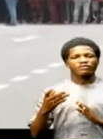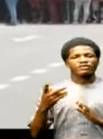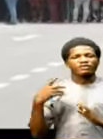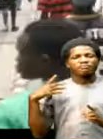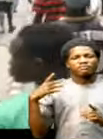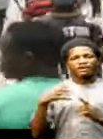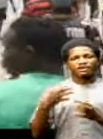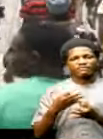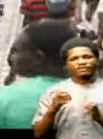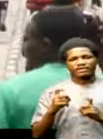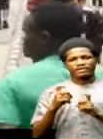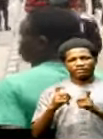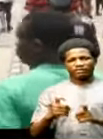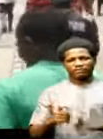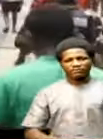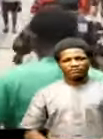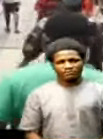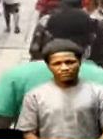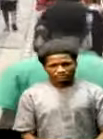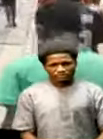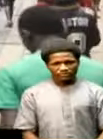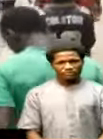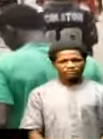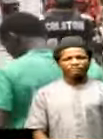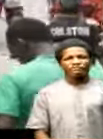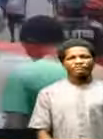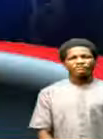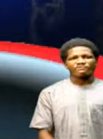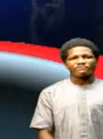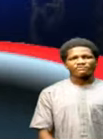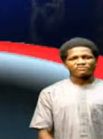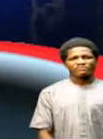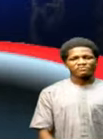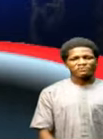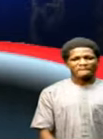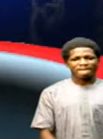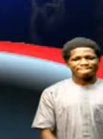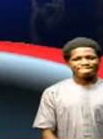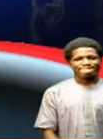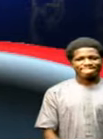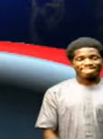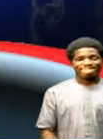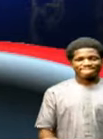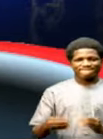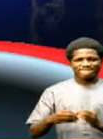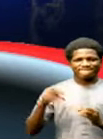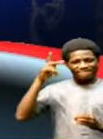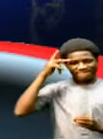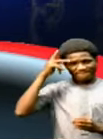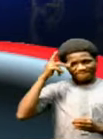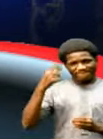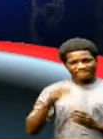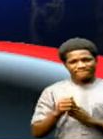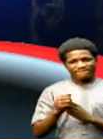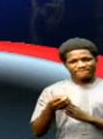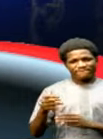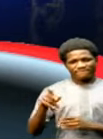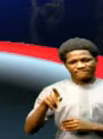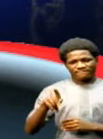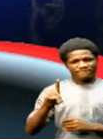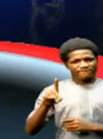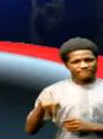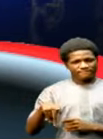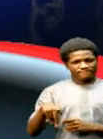In Abuja, Saliu Gwanara, NTA News. More on politics. The leadership of the People's Democratic Party